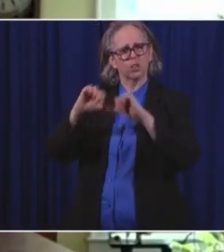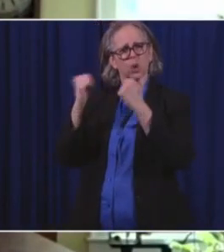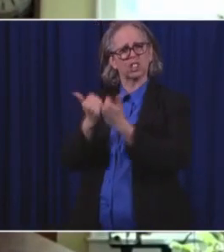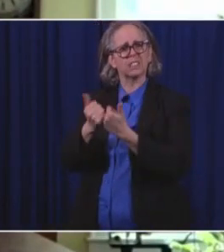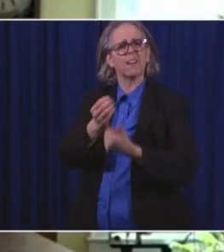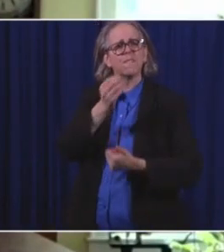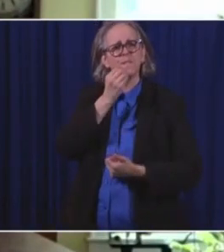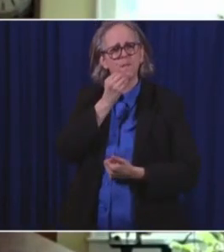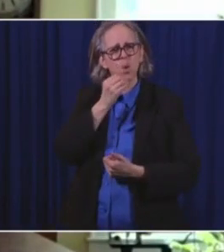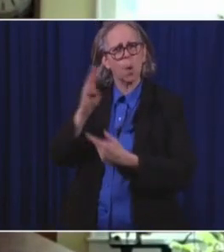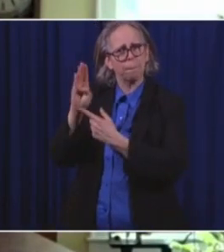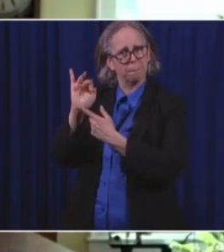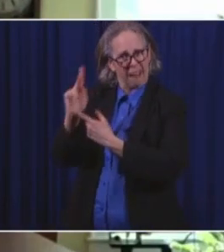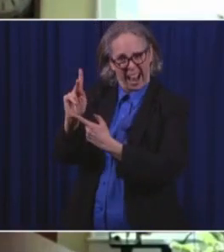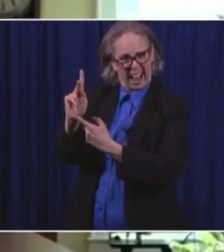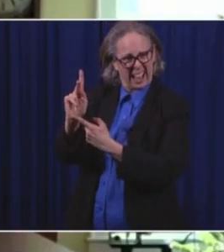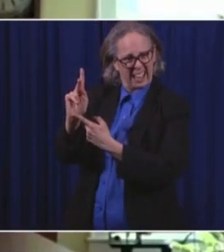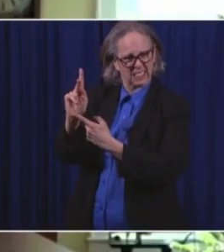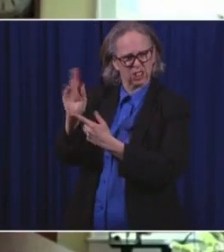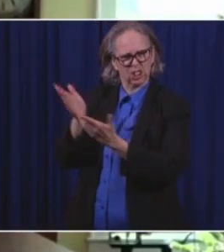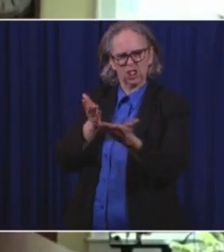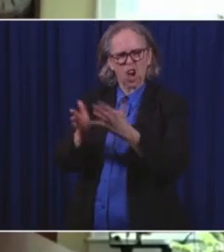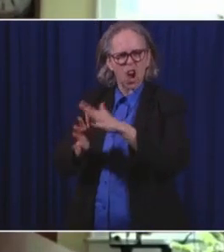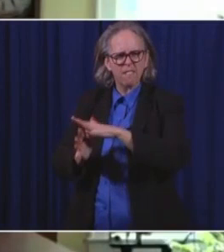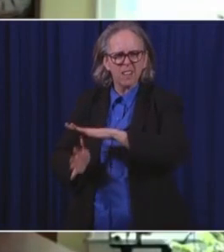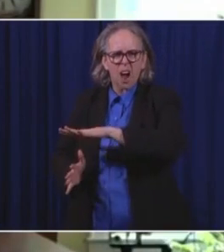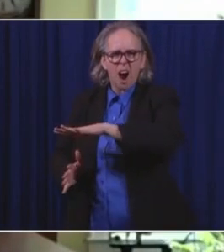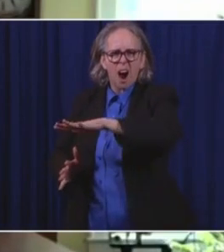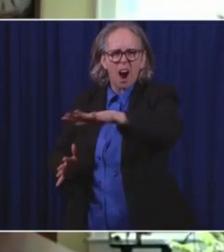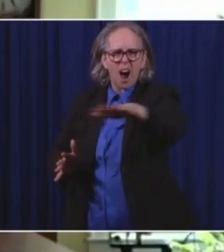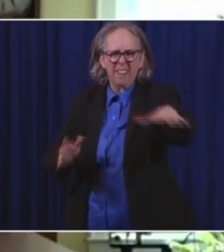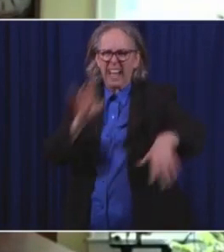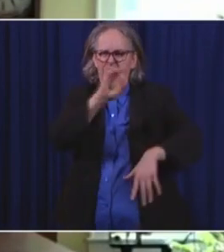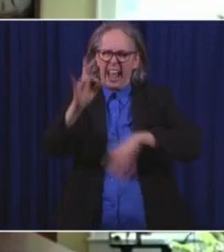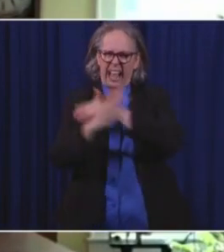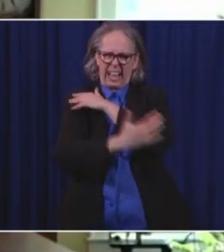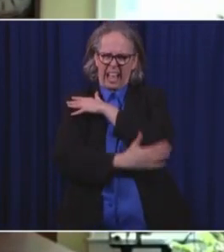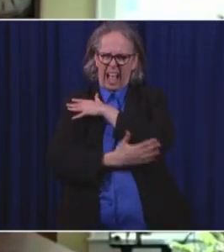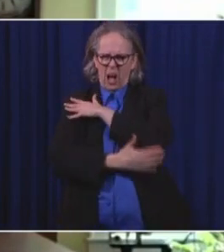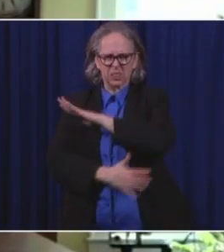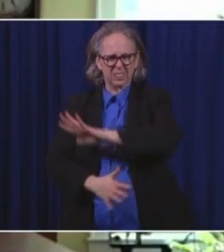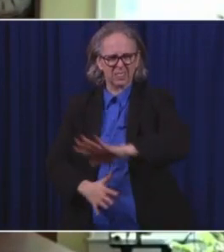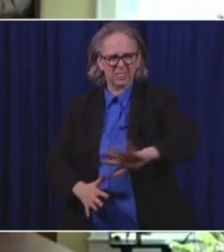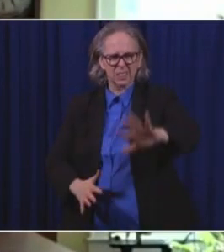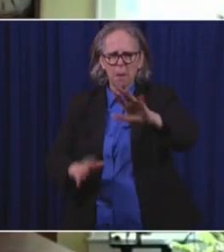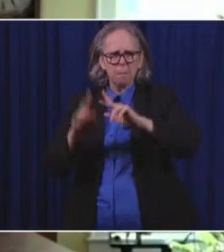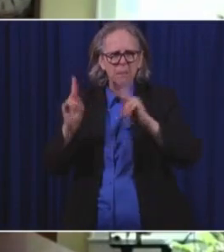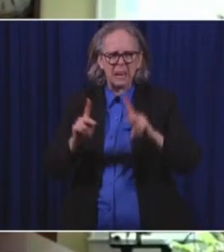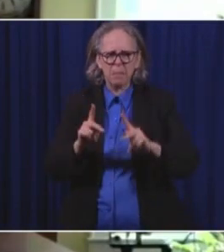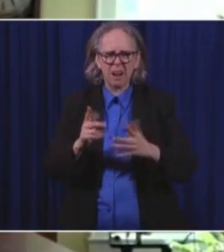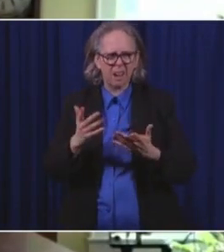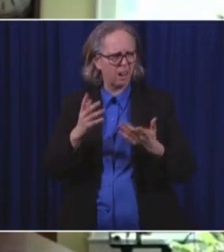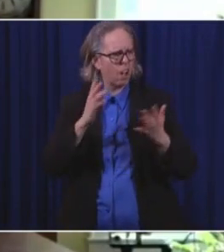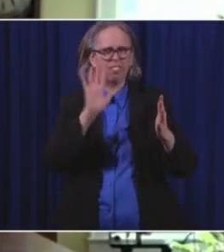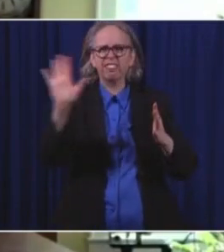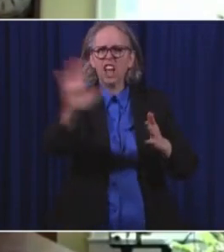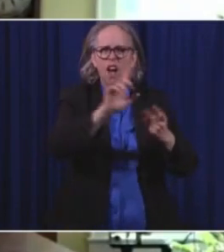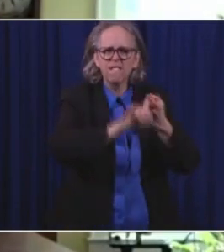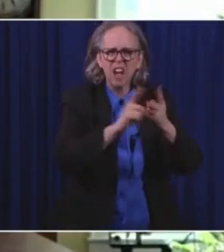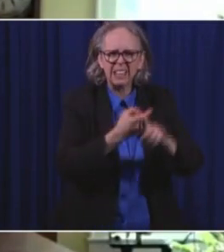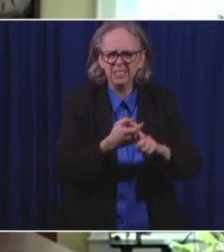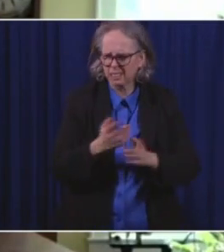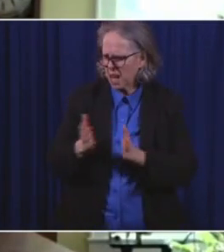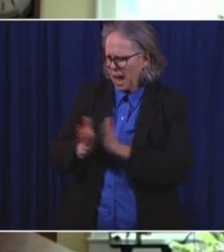counties. They are our friends and our neighbors. It's important to note that this year, since the